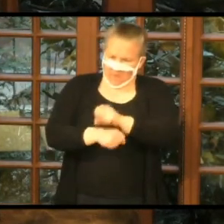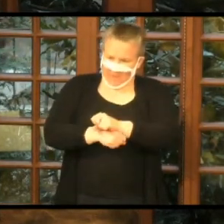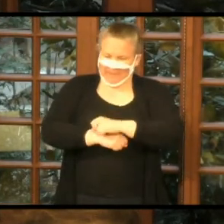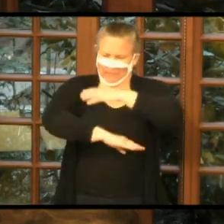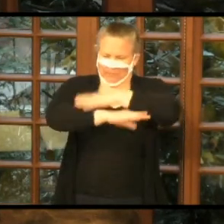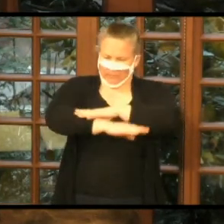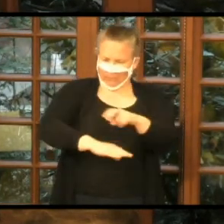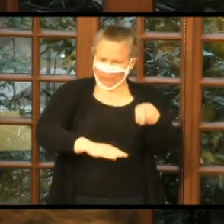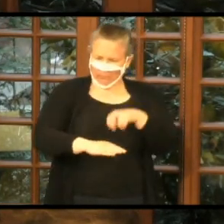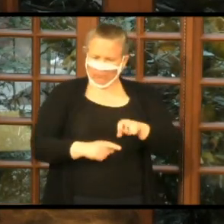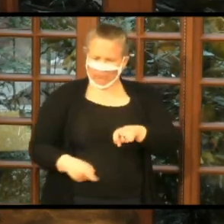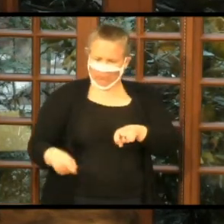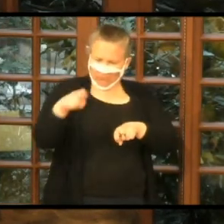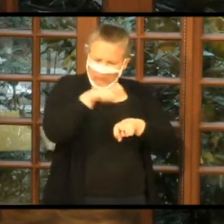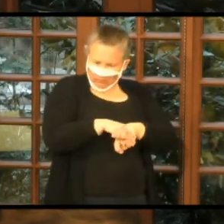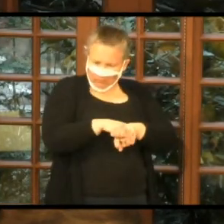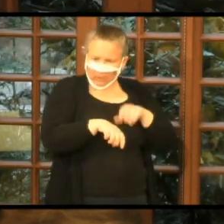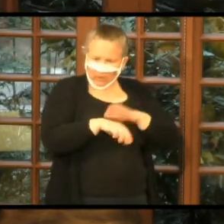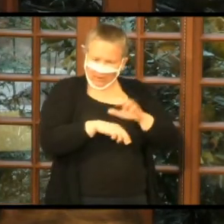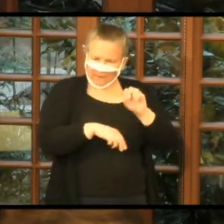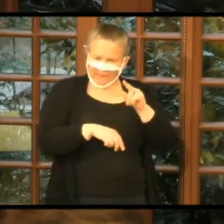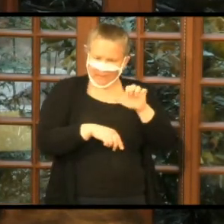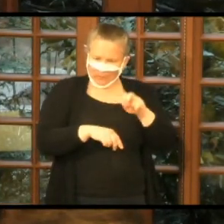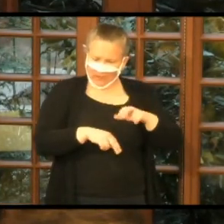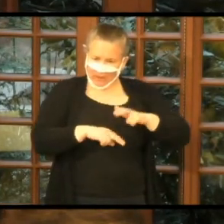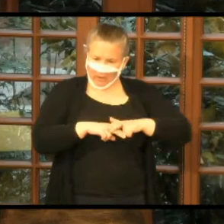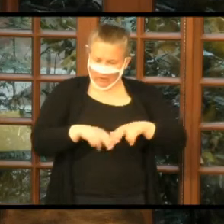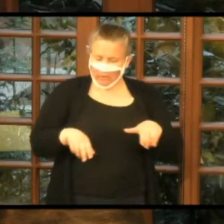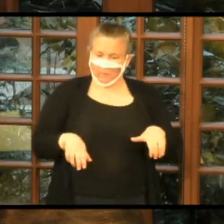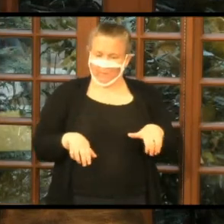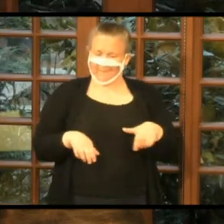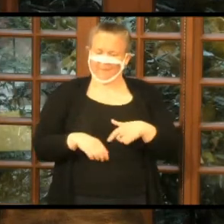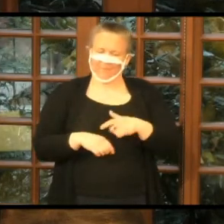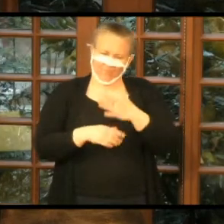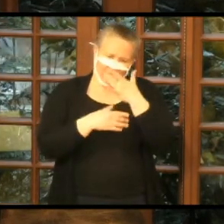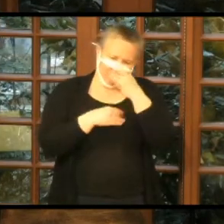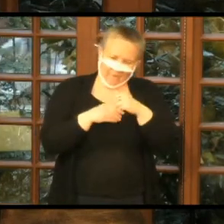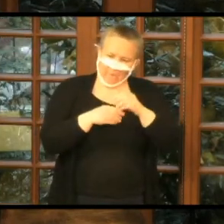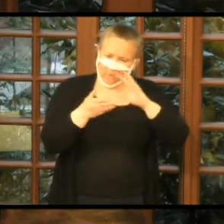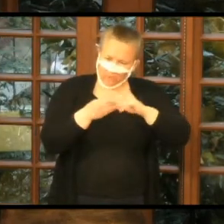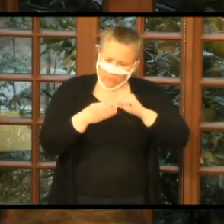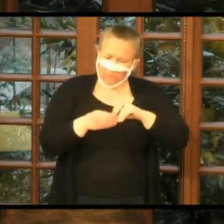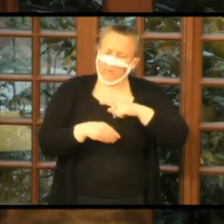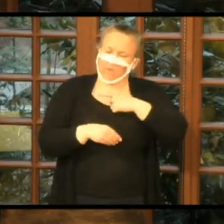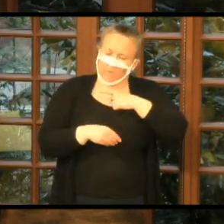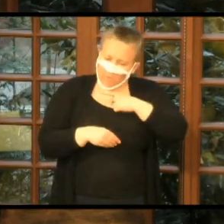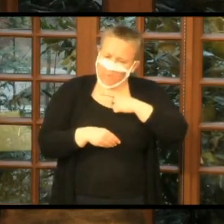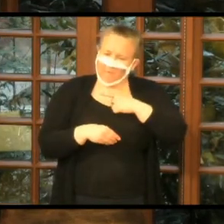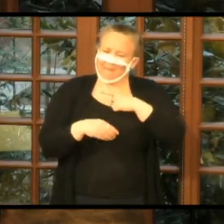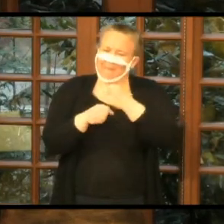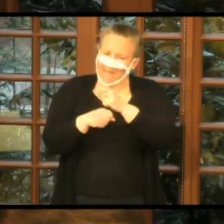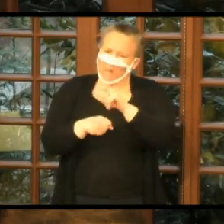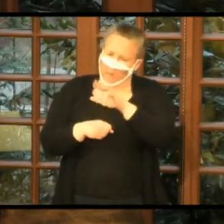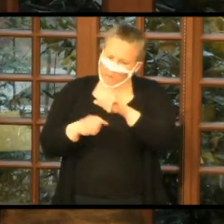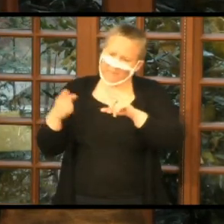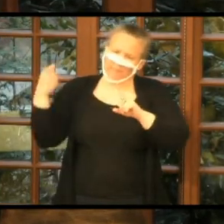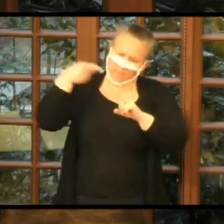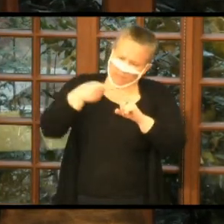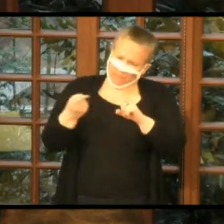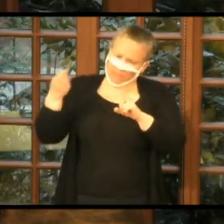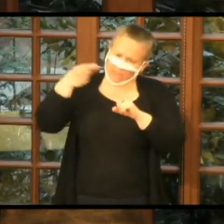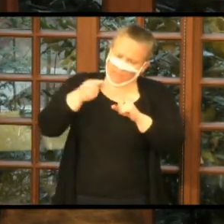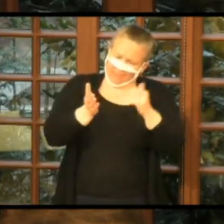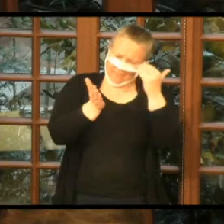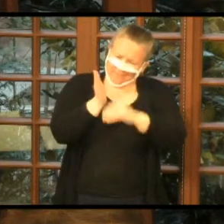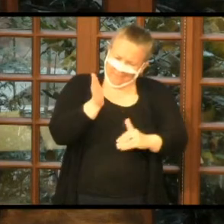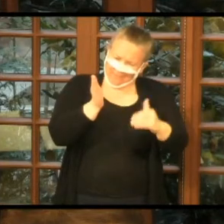desk, cross-legged on a zabaton. She was very interested in the story, kept making Lucy return to it, examine